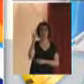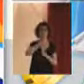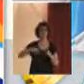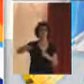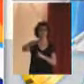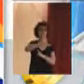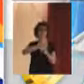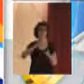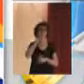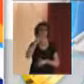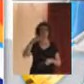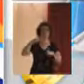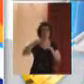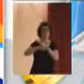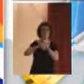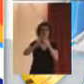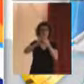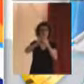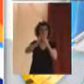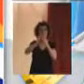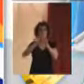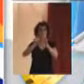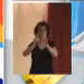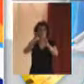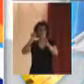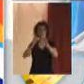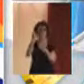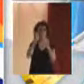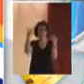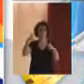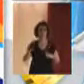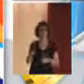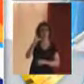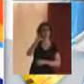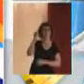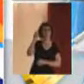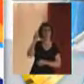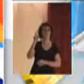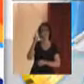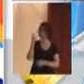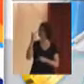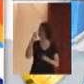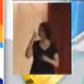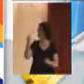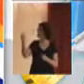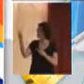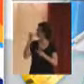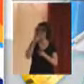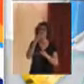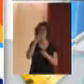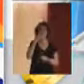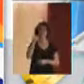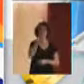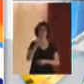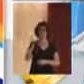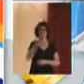of environmental factors, and if you enter or if you click on the link of one of these categories, and